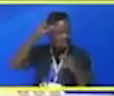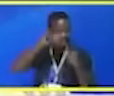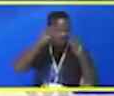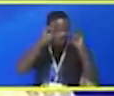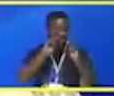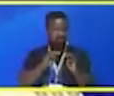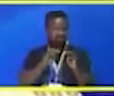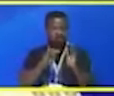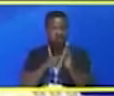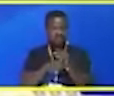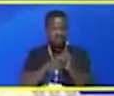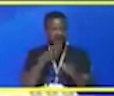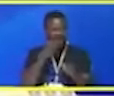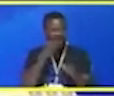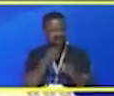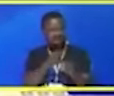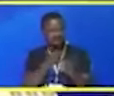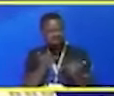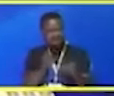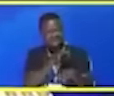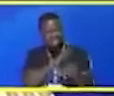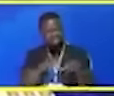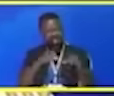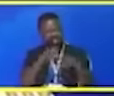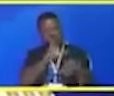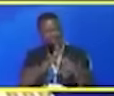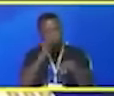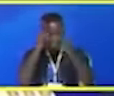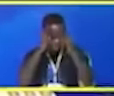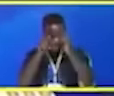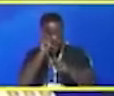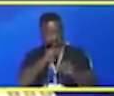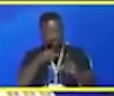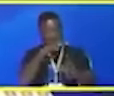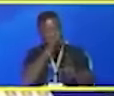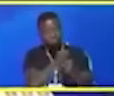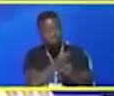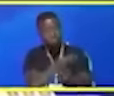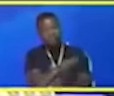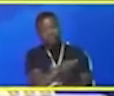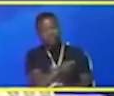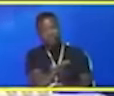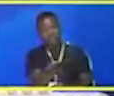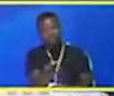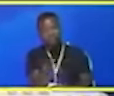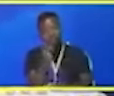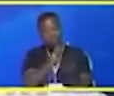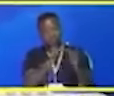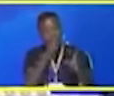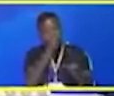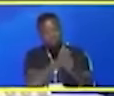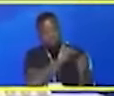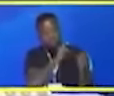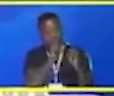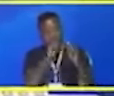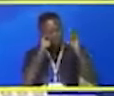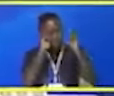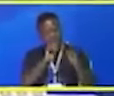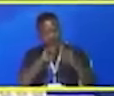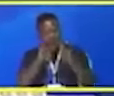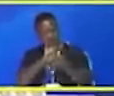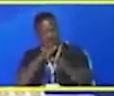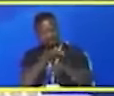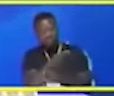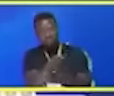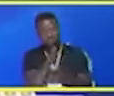seems scarce in the church? Because the vessels that want to carry it are small. The space for the power has been covered